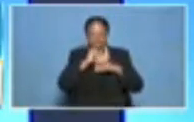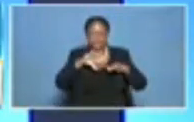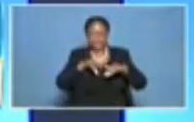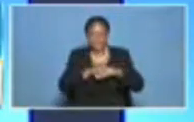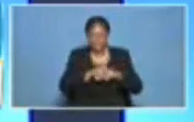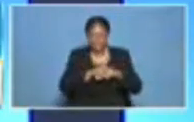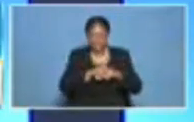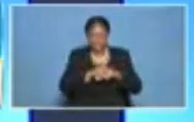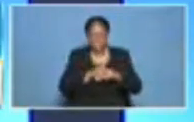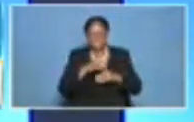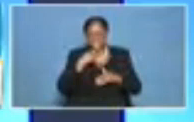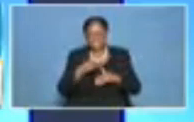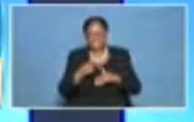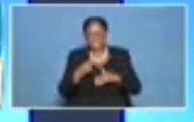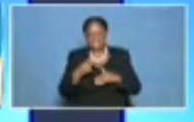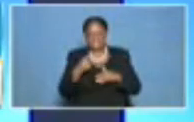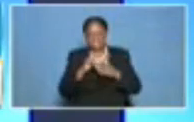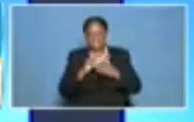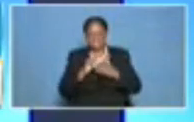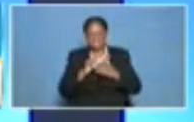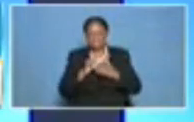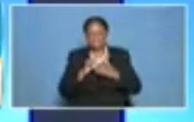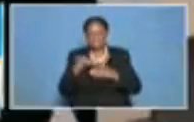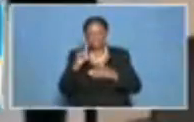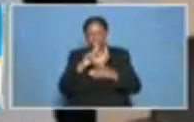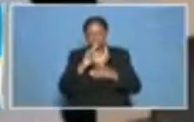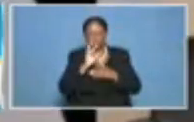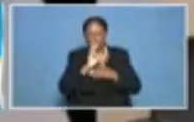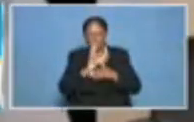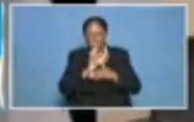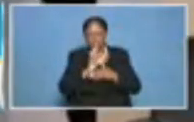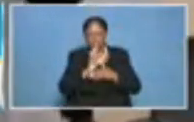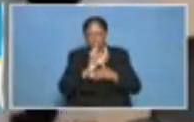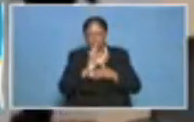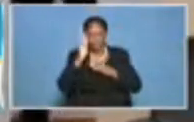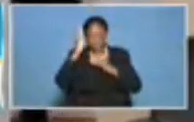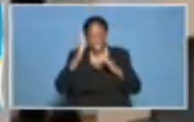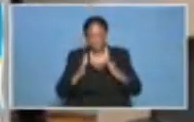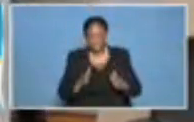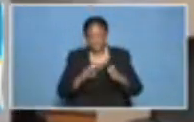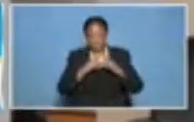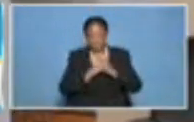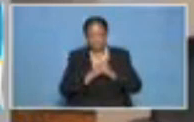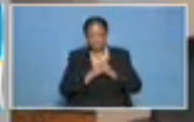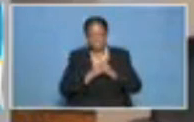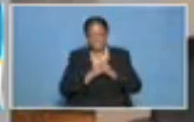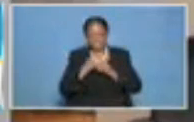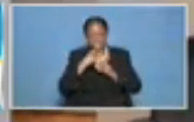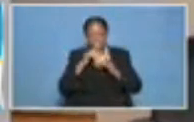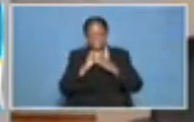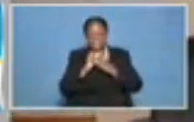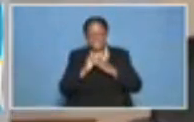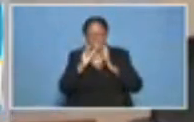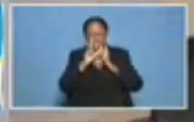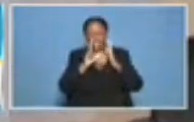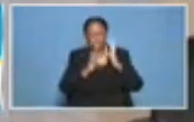are Bahamians at birth. Any matter which is determined by our courts become part of the case law, so it